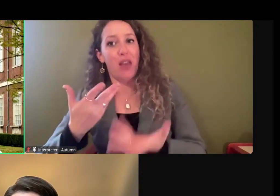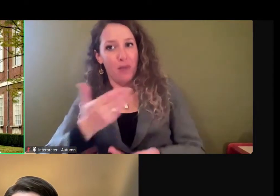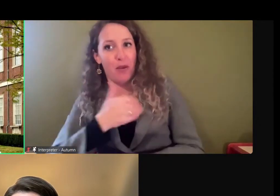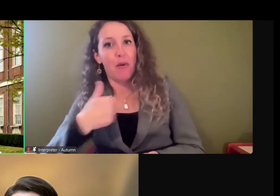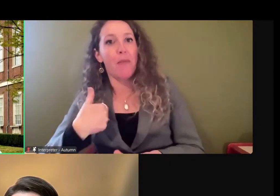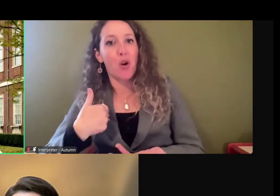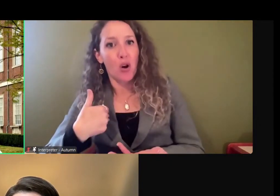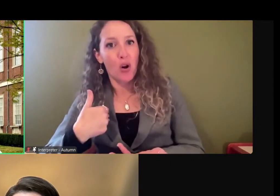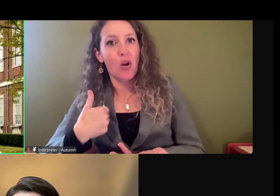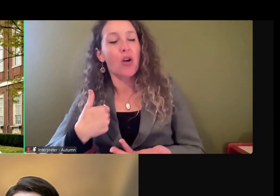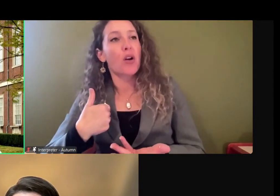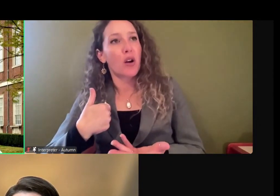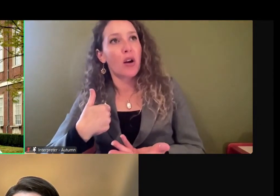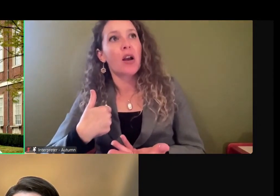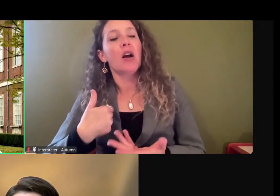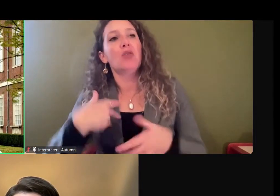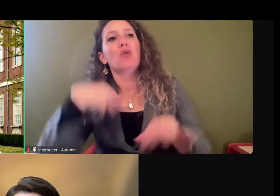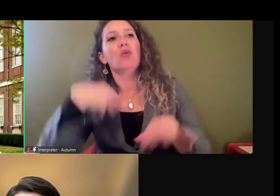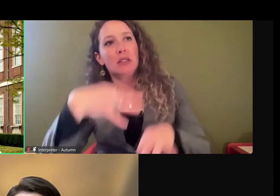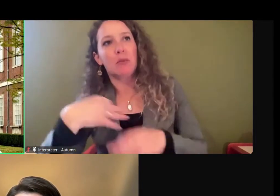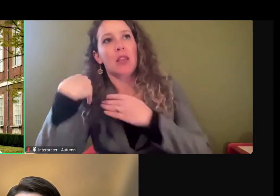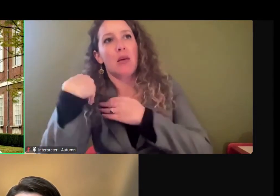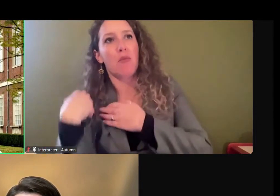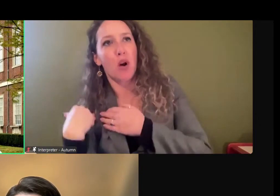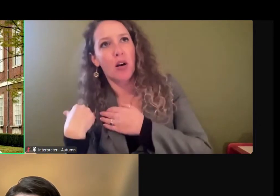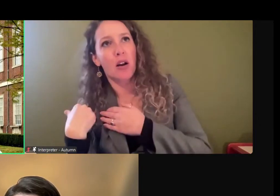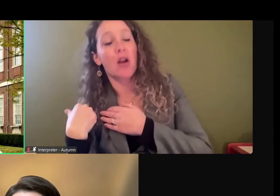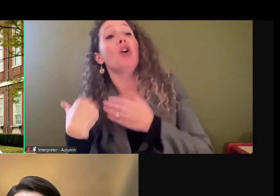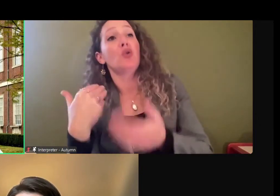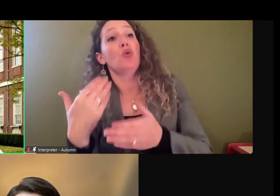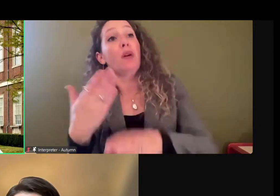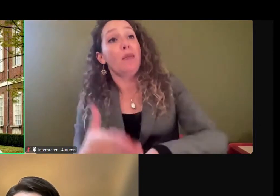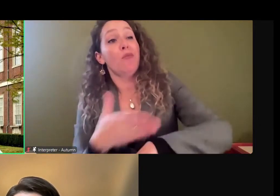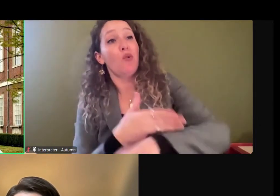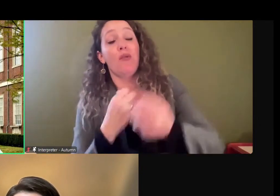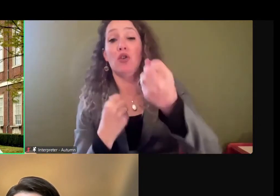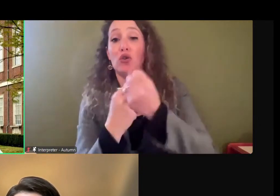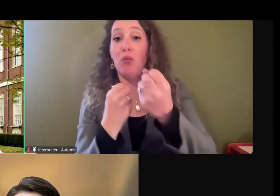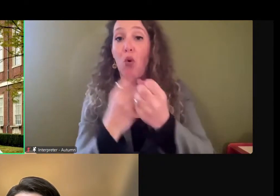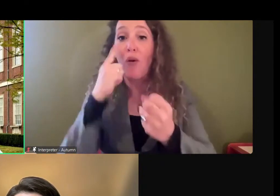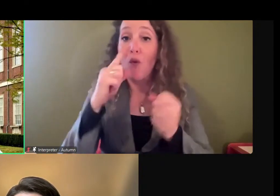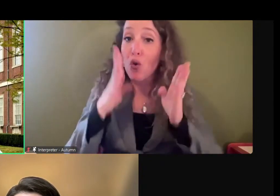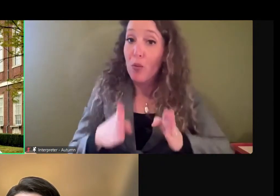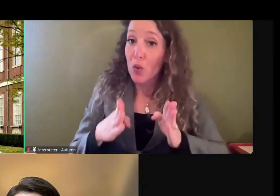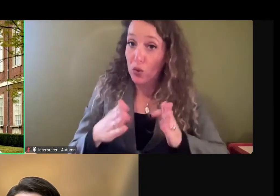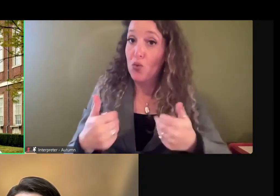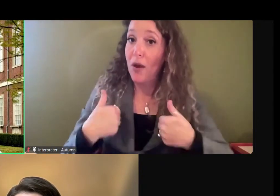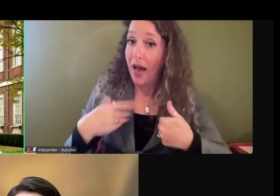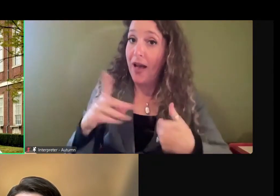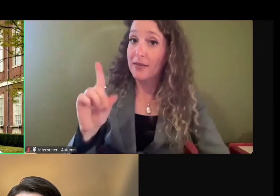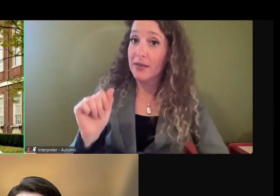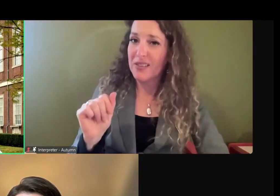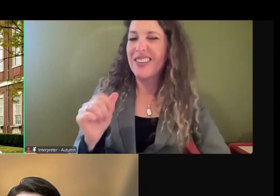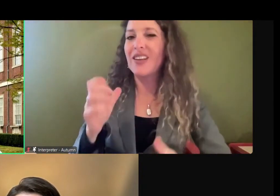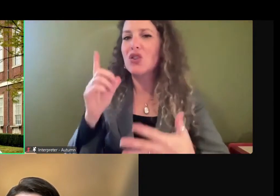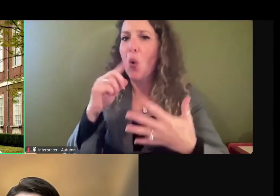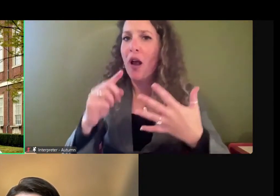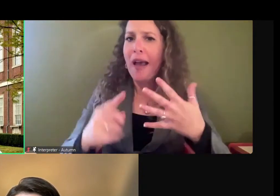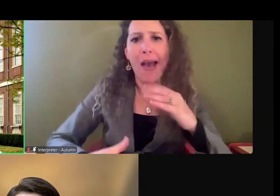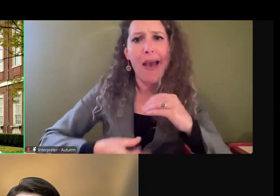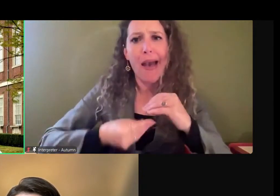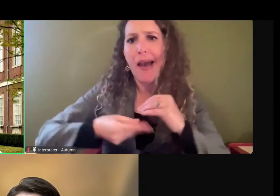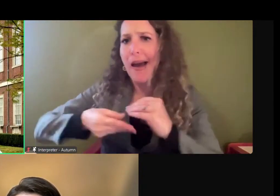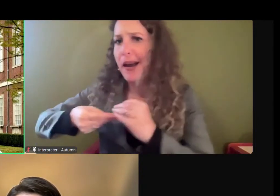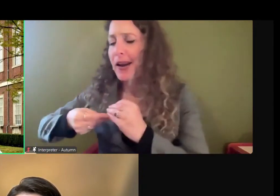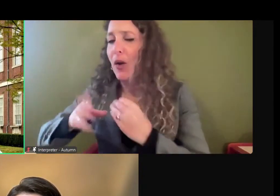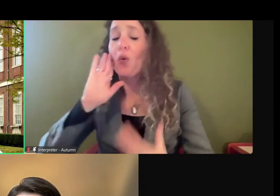for improving the support for patients with disabilities. So this kind of small services will be very